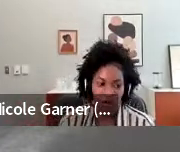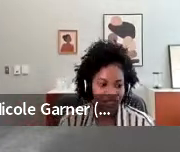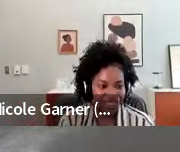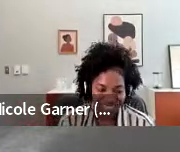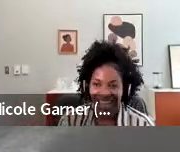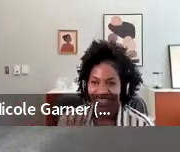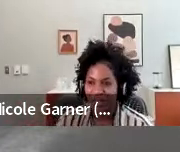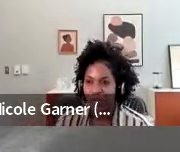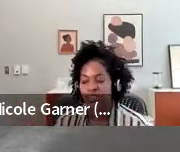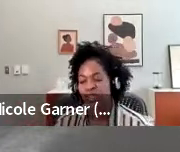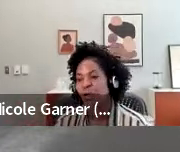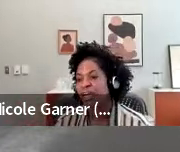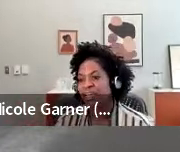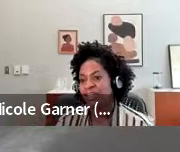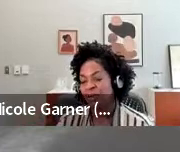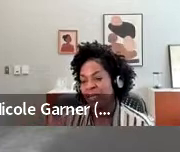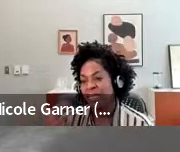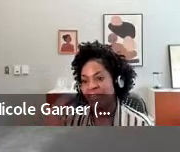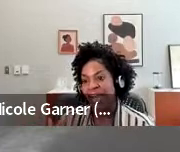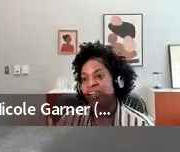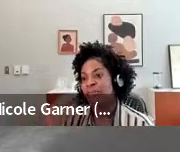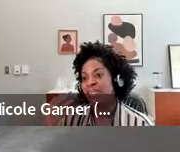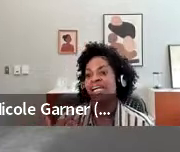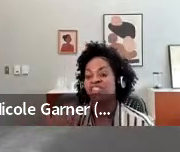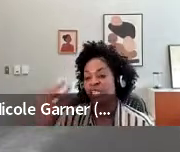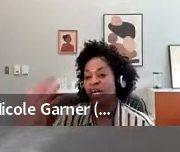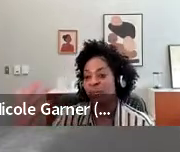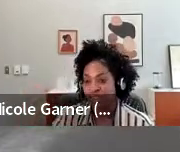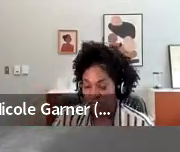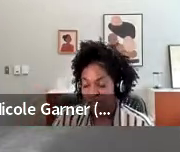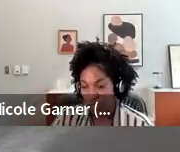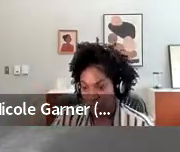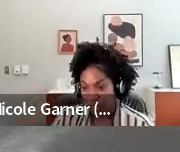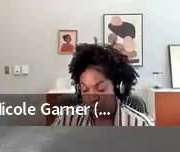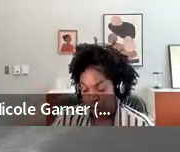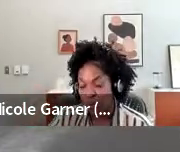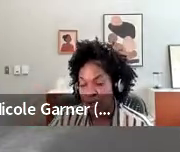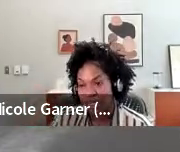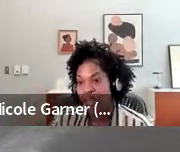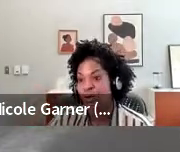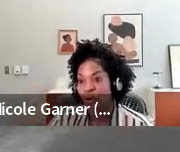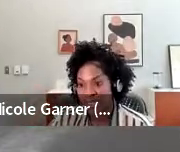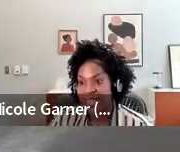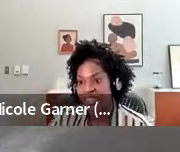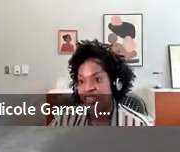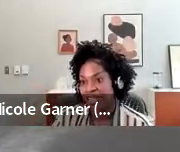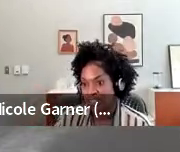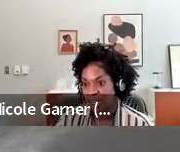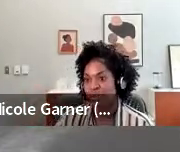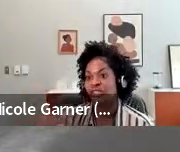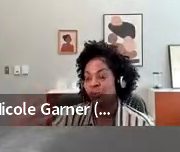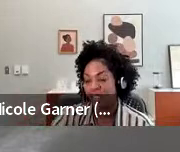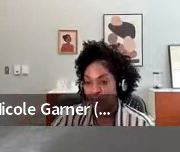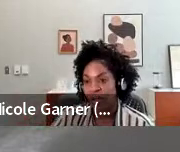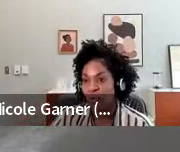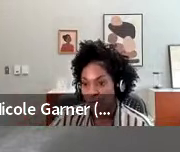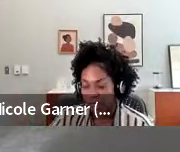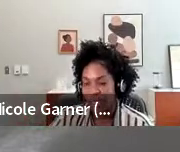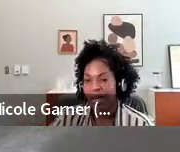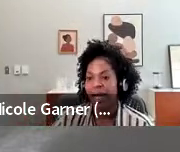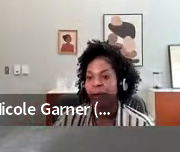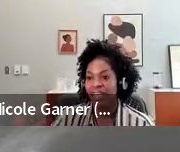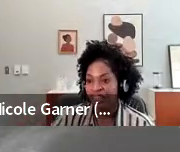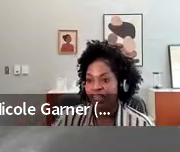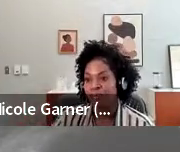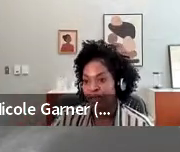we see people working in silos. So, that could be us helping to support another organization that is already doing great